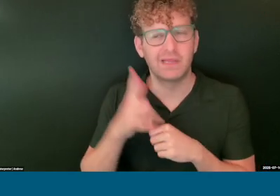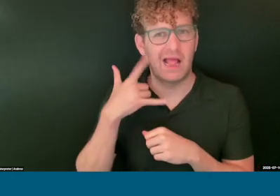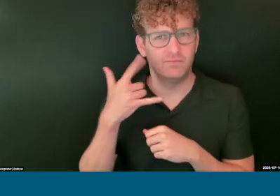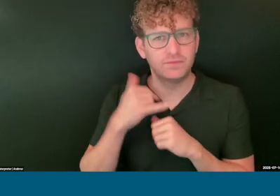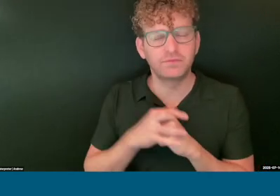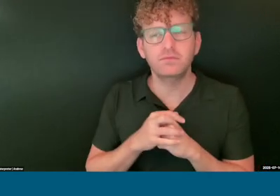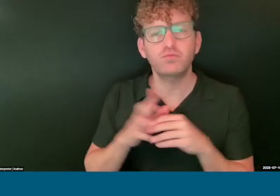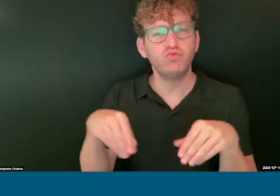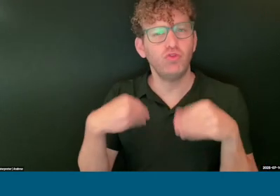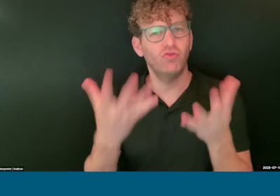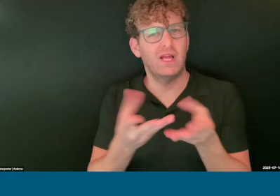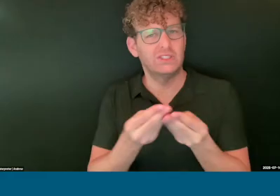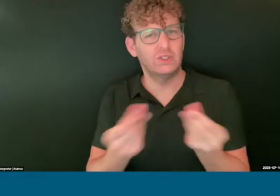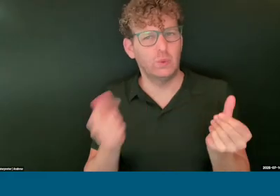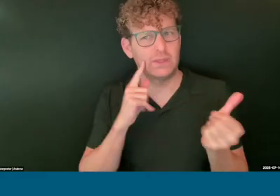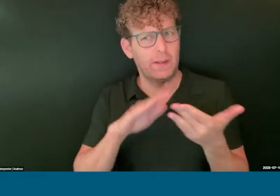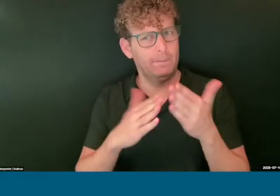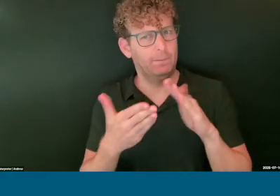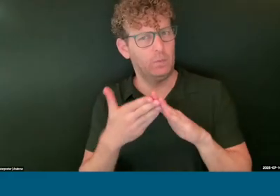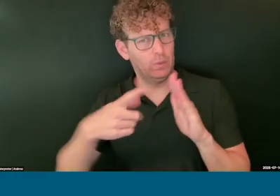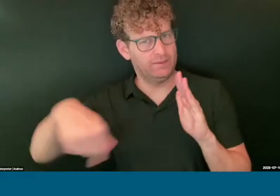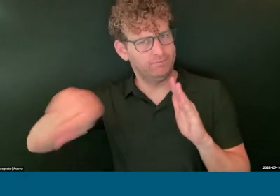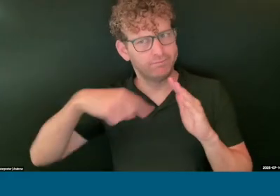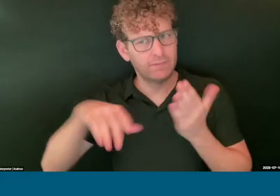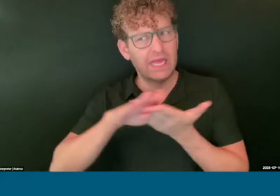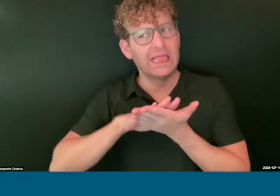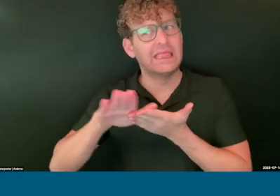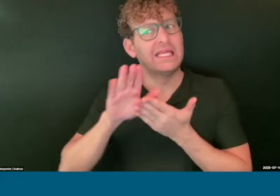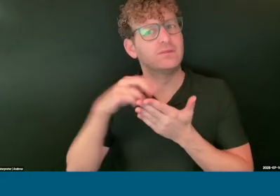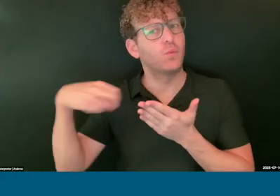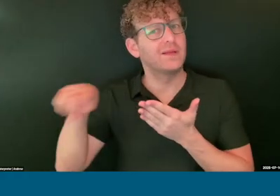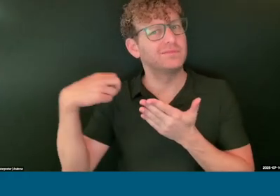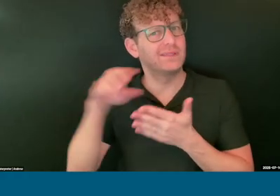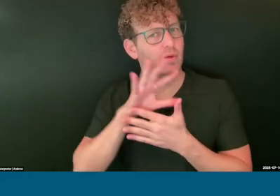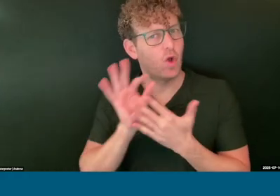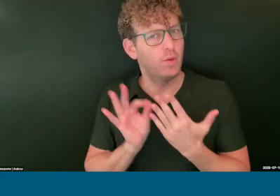and outlines an estimated 3-year funding need for these programs.